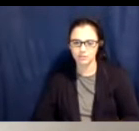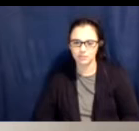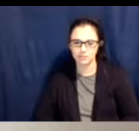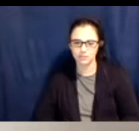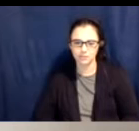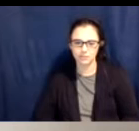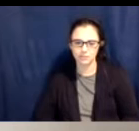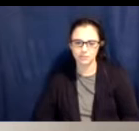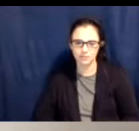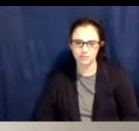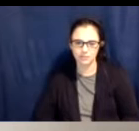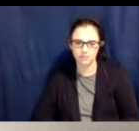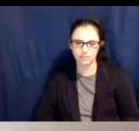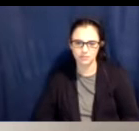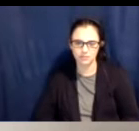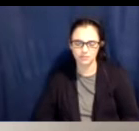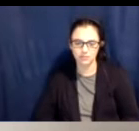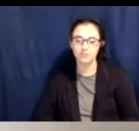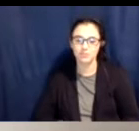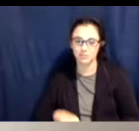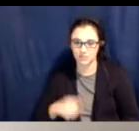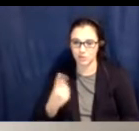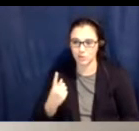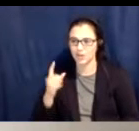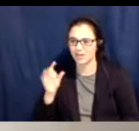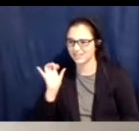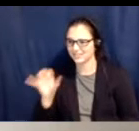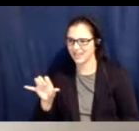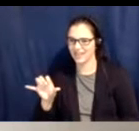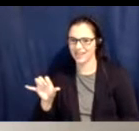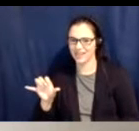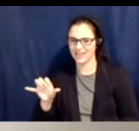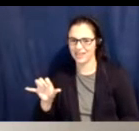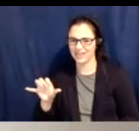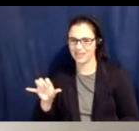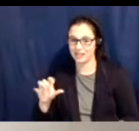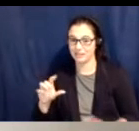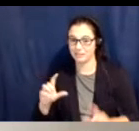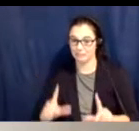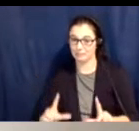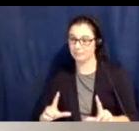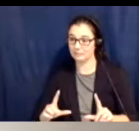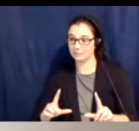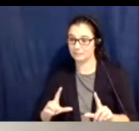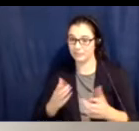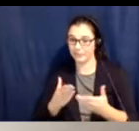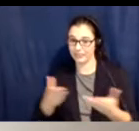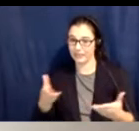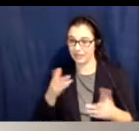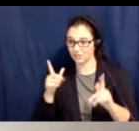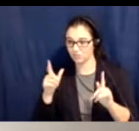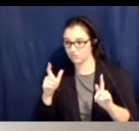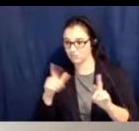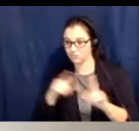And there's another one with the same prop, but it looks so different.